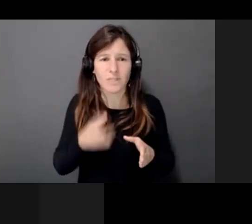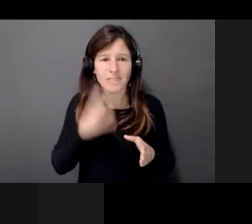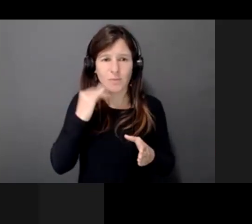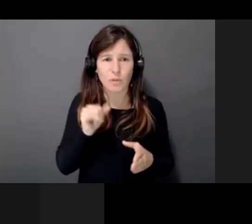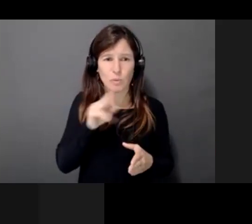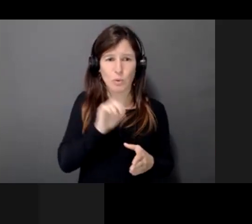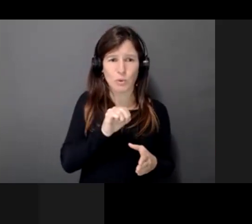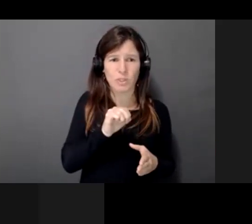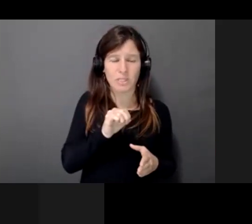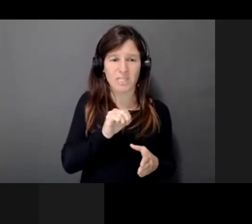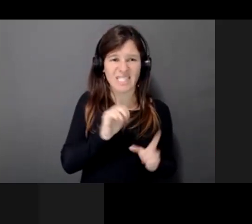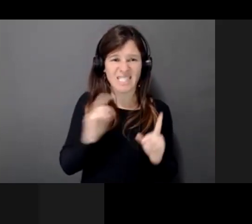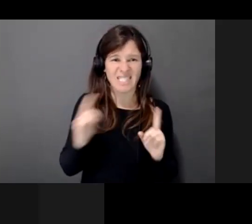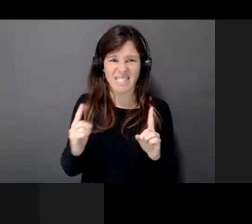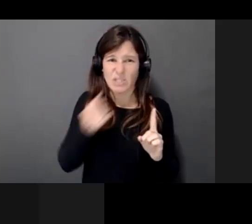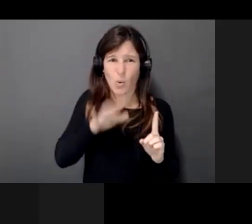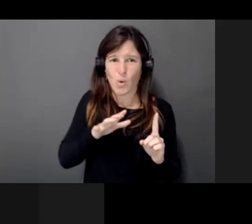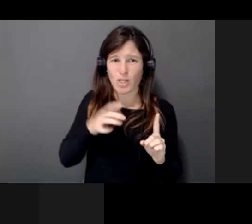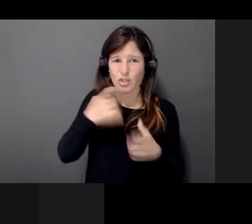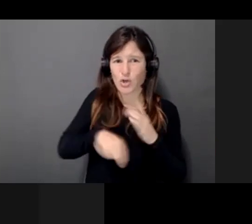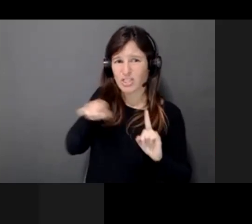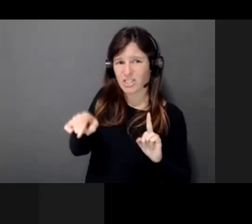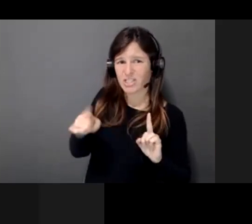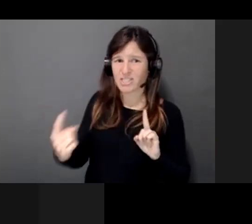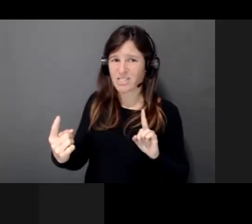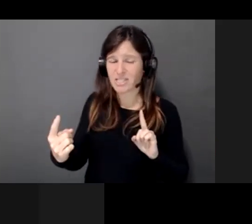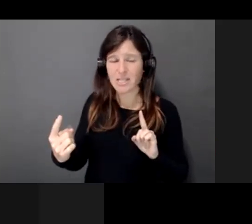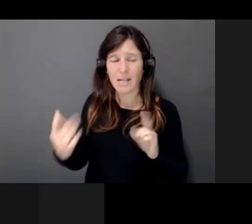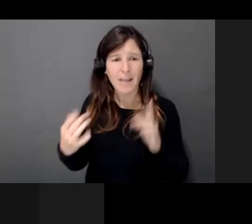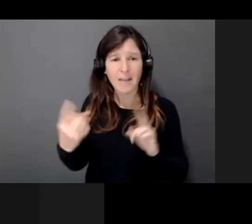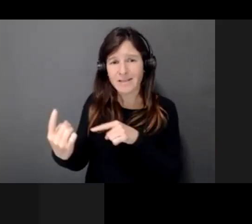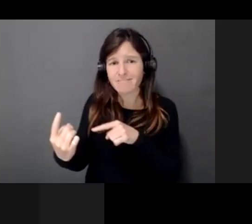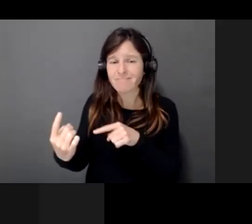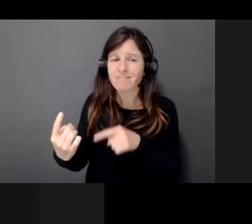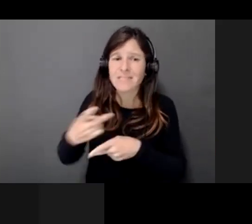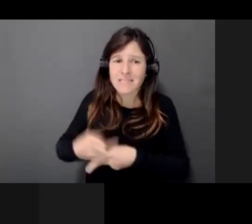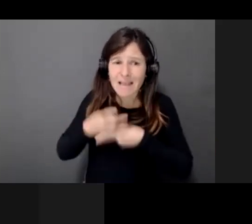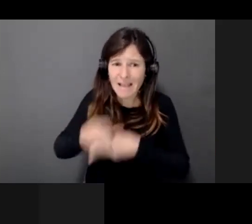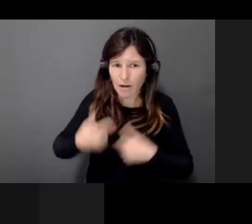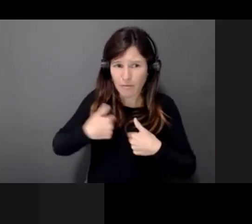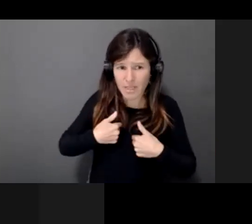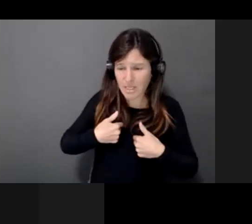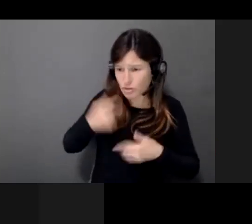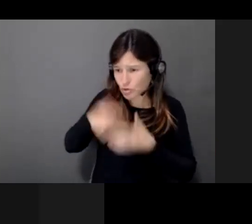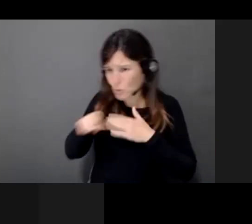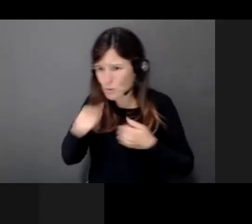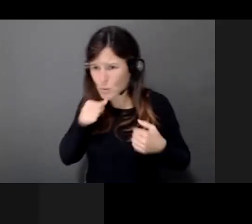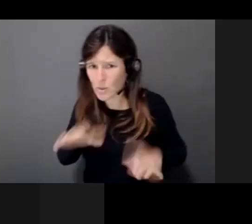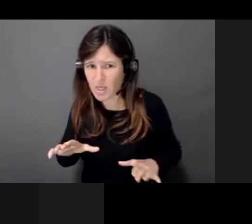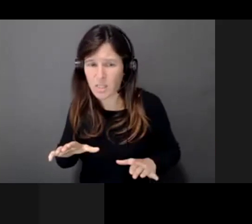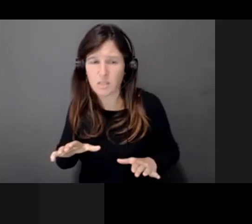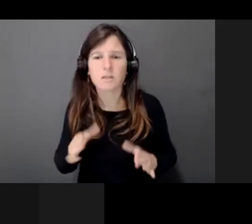charged? They may be the principal provider for the care of the victim. Now what? What are the next steps?